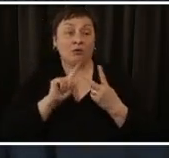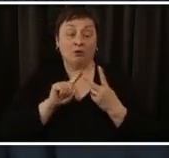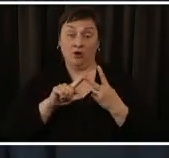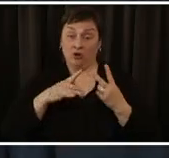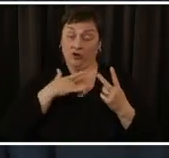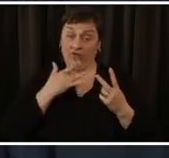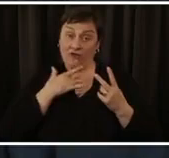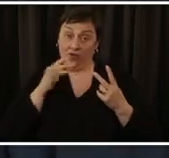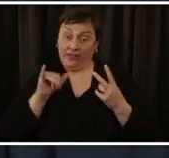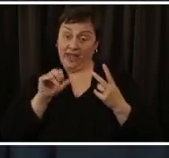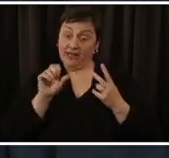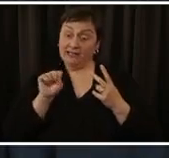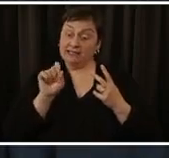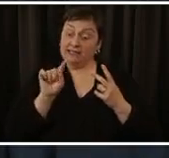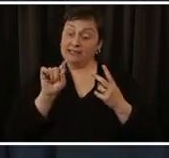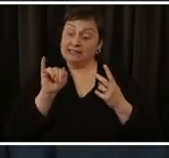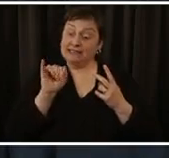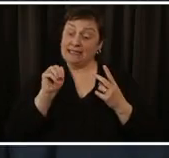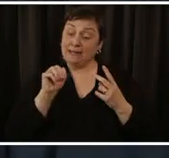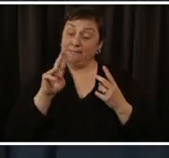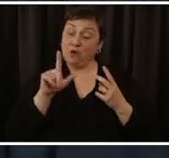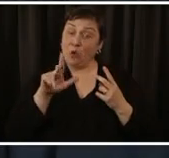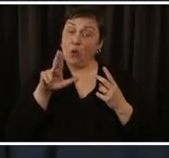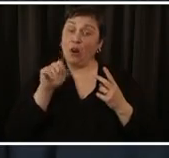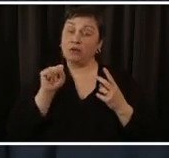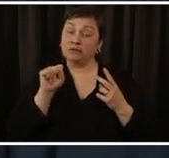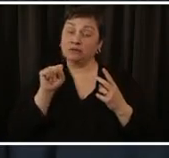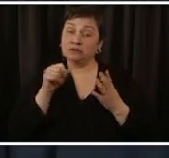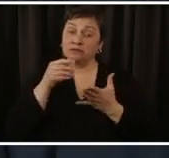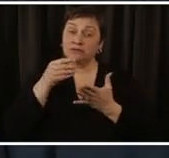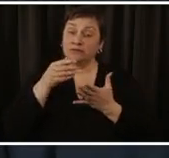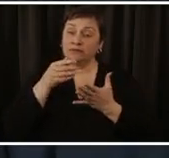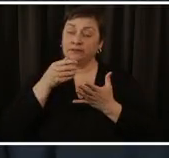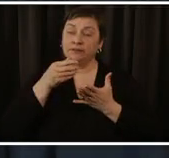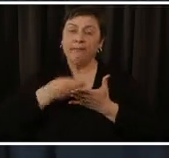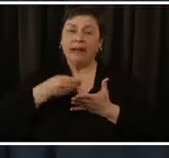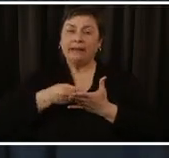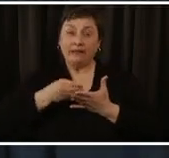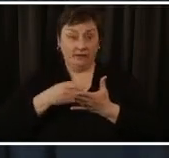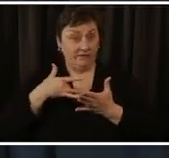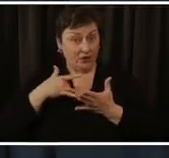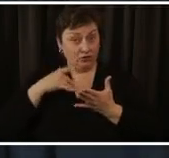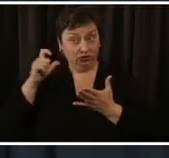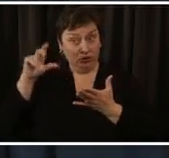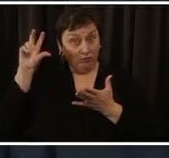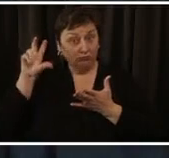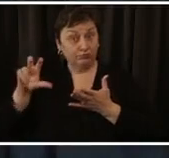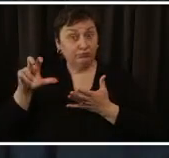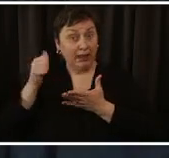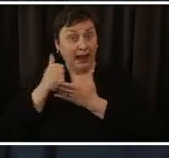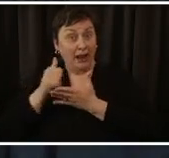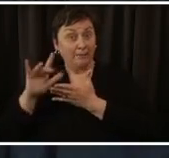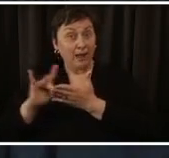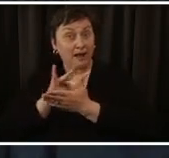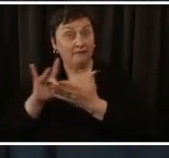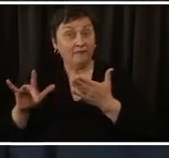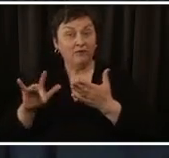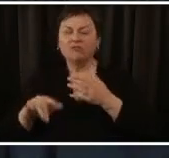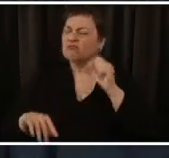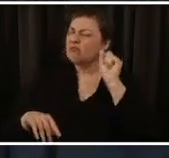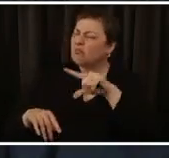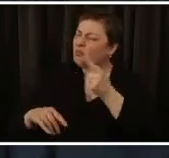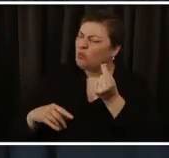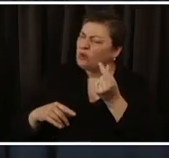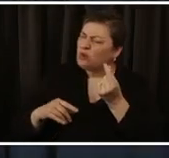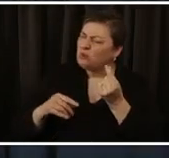say, Thank when you're referring to speed payment, which action are you referring to, John? The executive order early on to help get